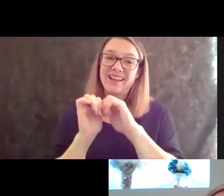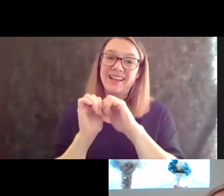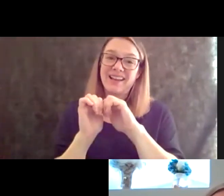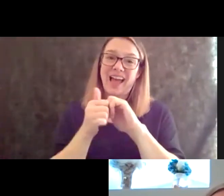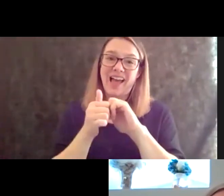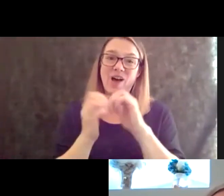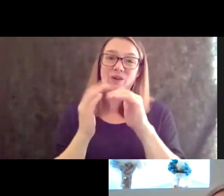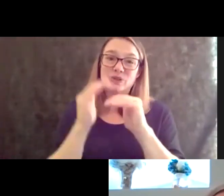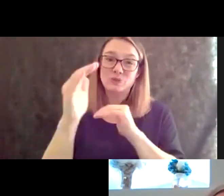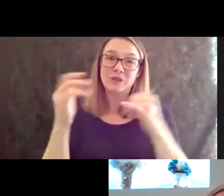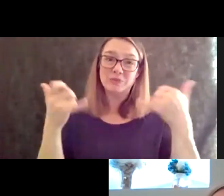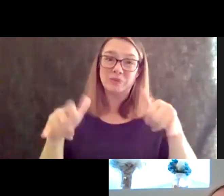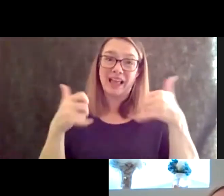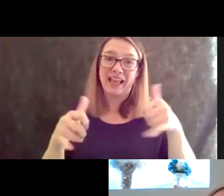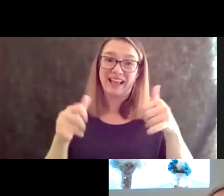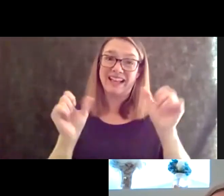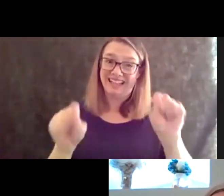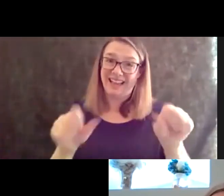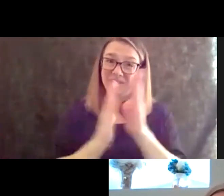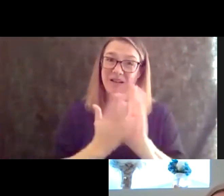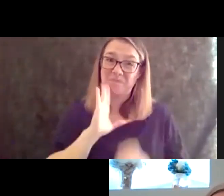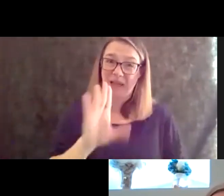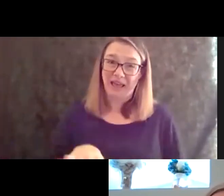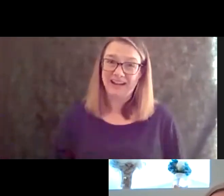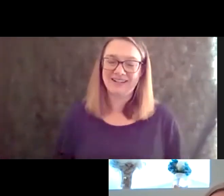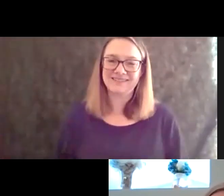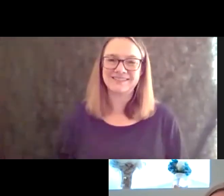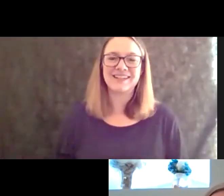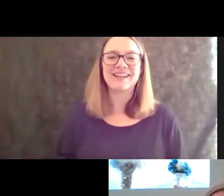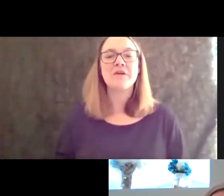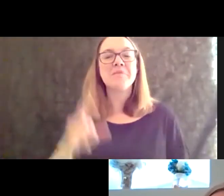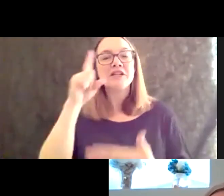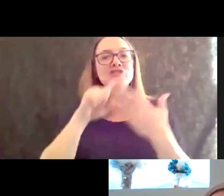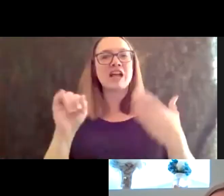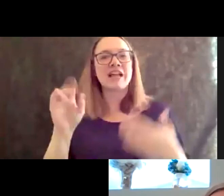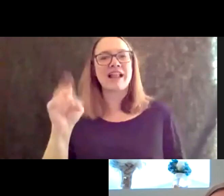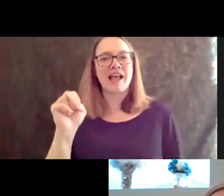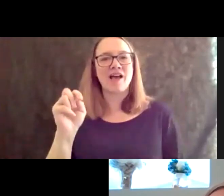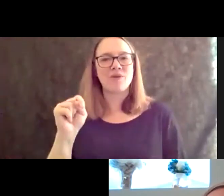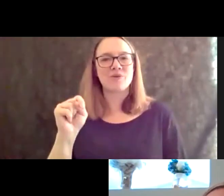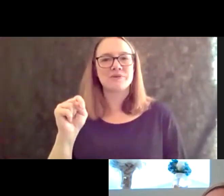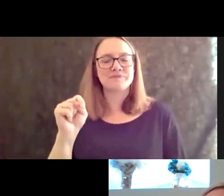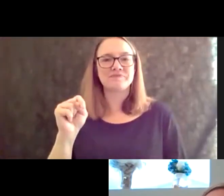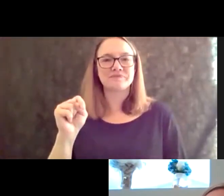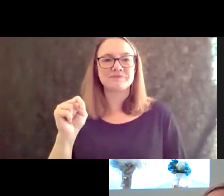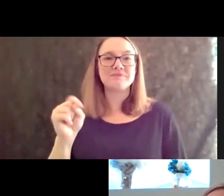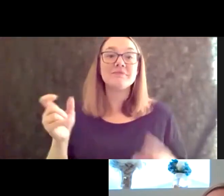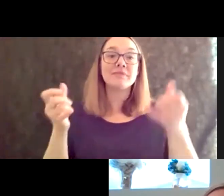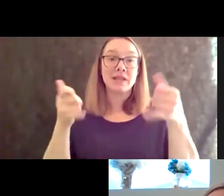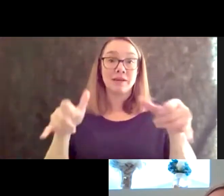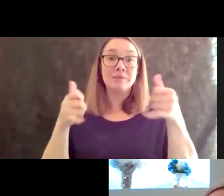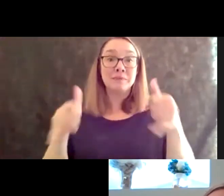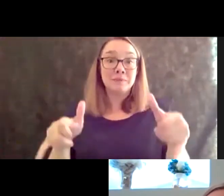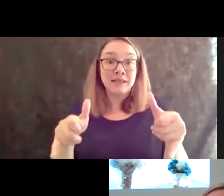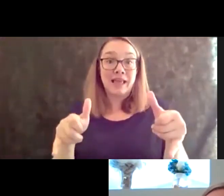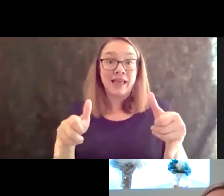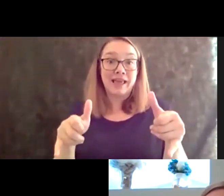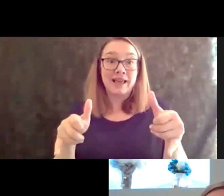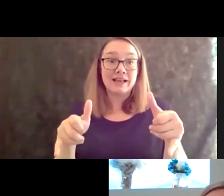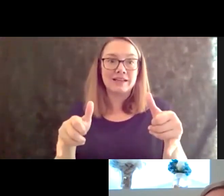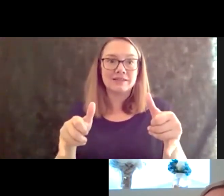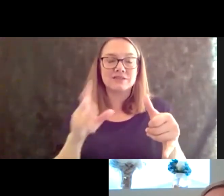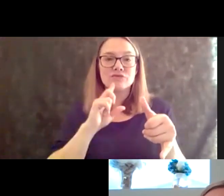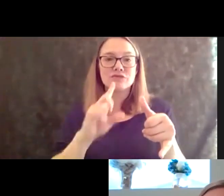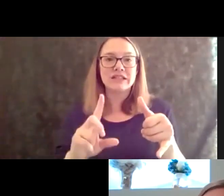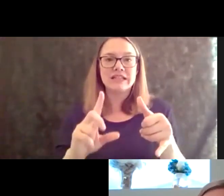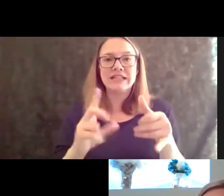bad. So yeah, definitely check that out. There's a few, plays a small niche, but there's